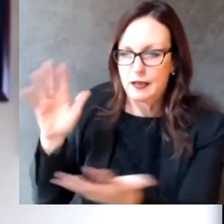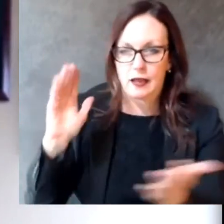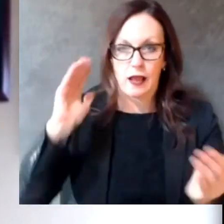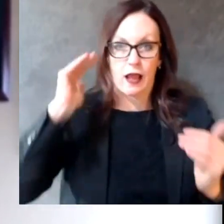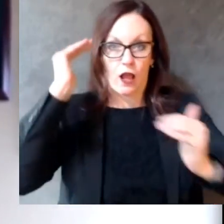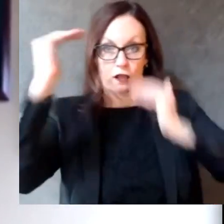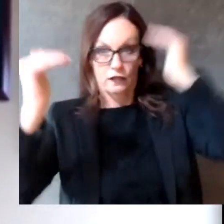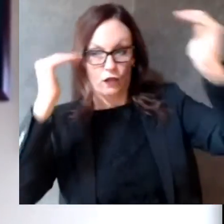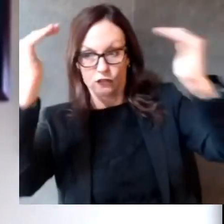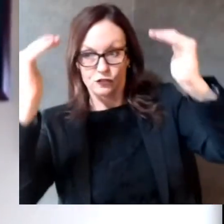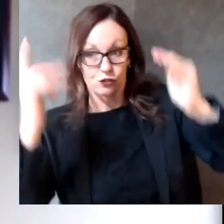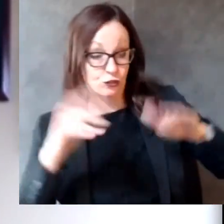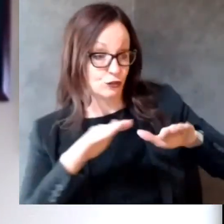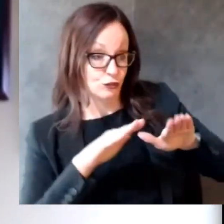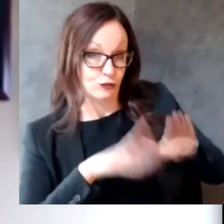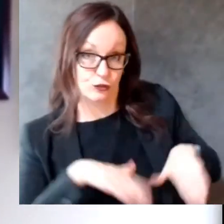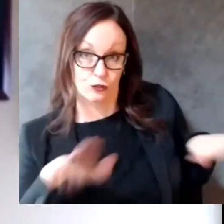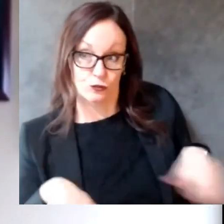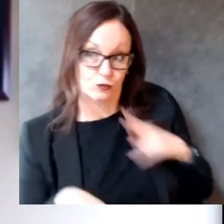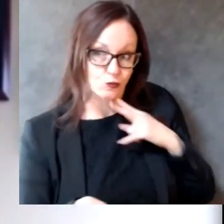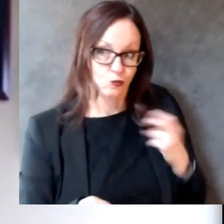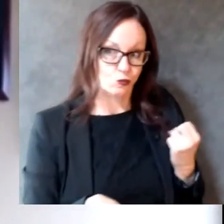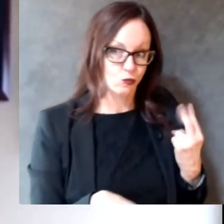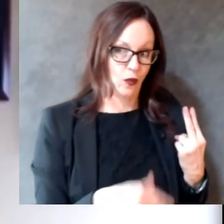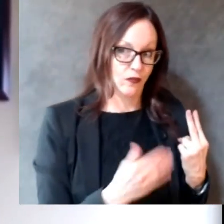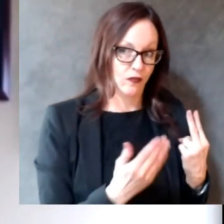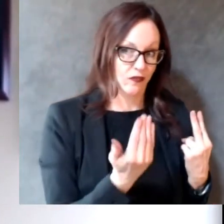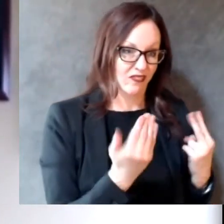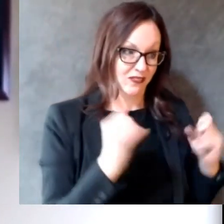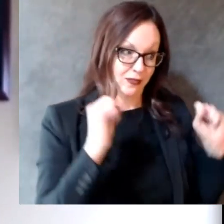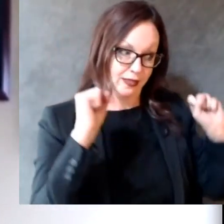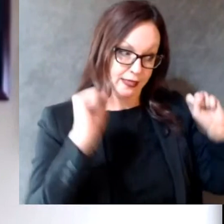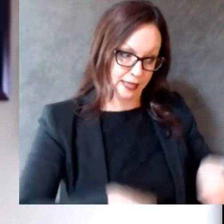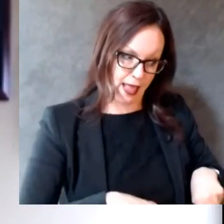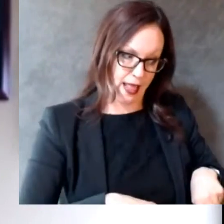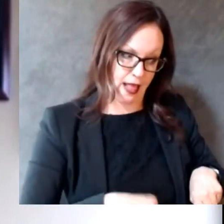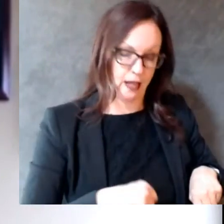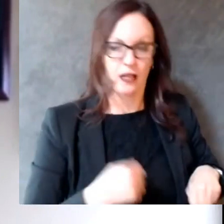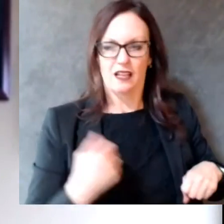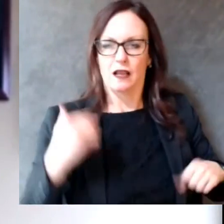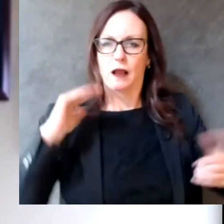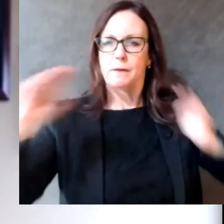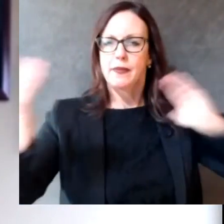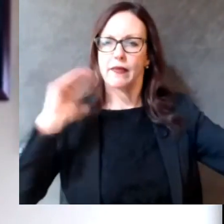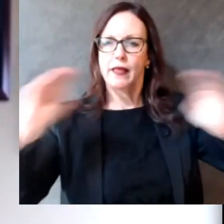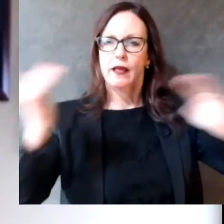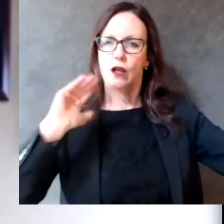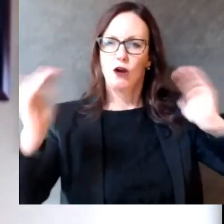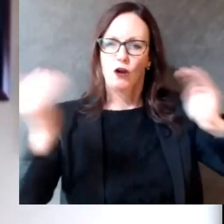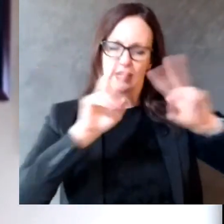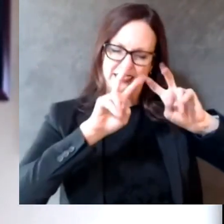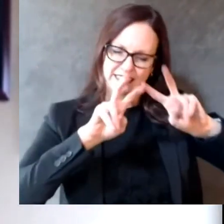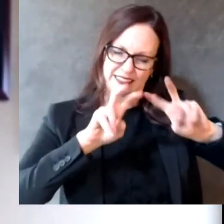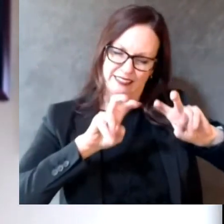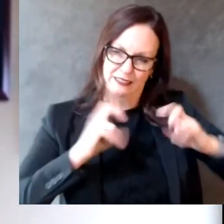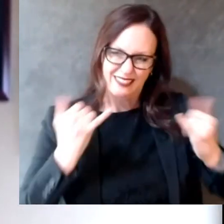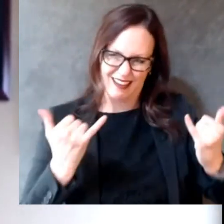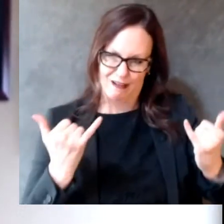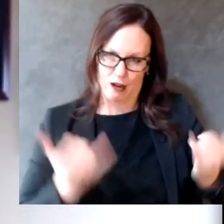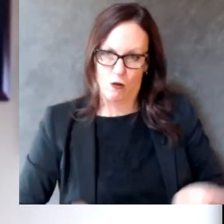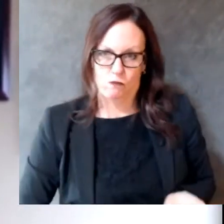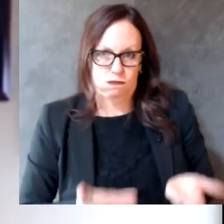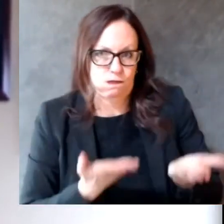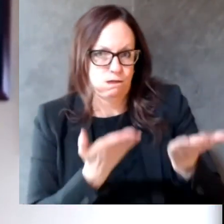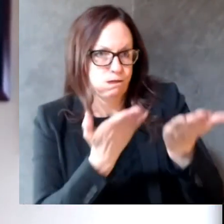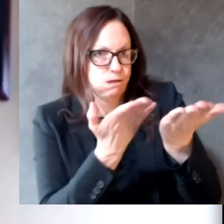recommendation. But in general, we did not hear that there was any safety concerns. And in general, with many vaccines,